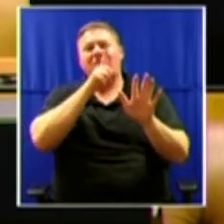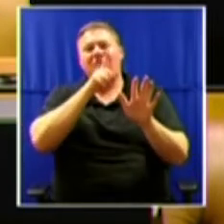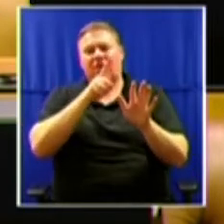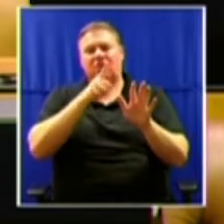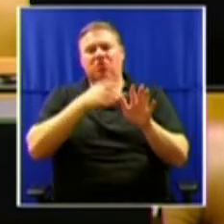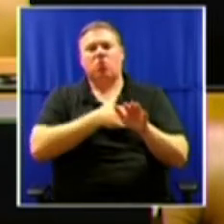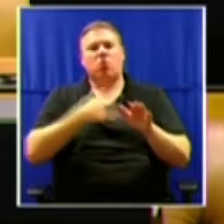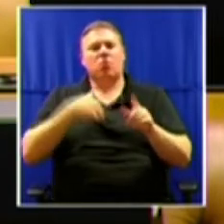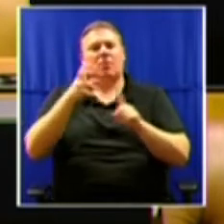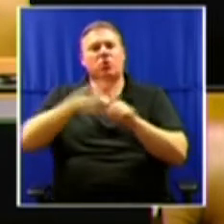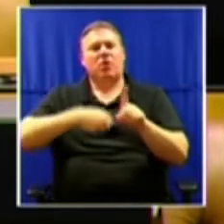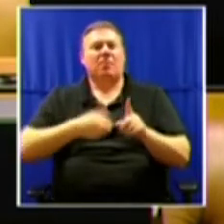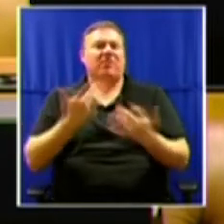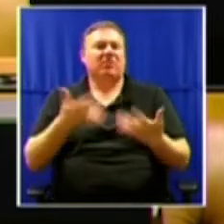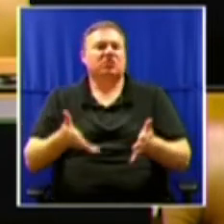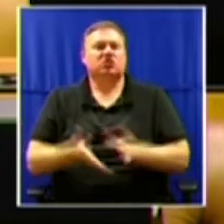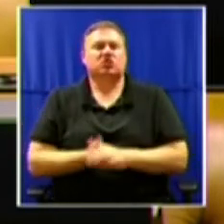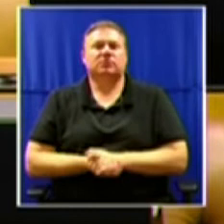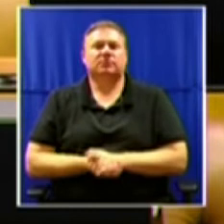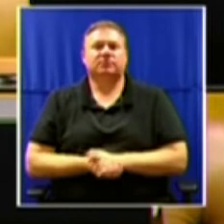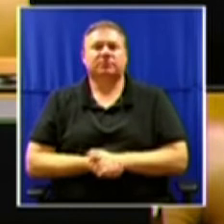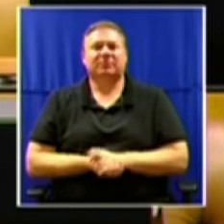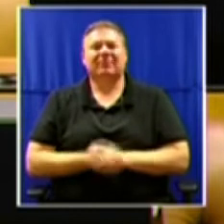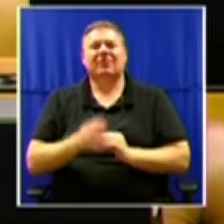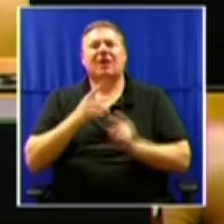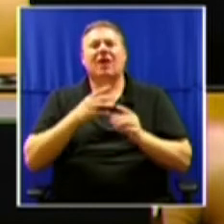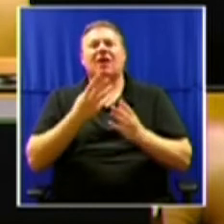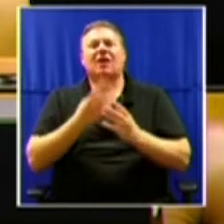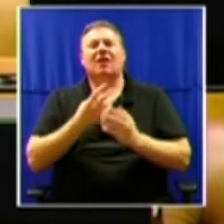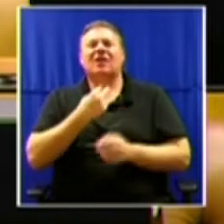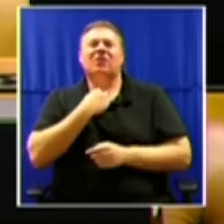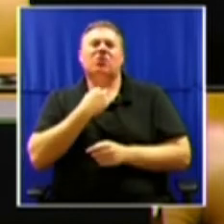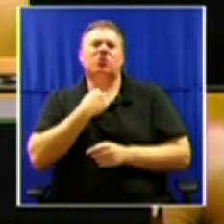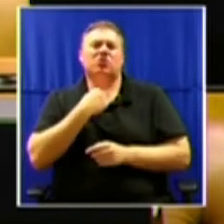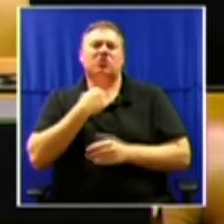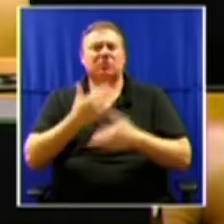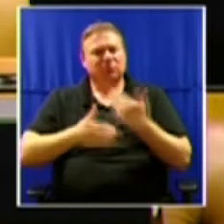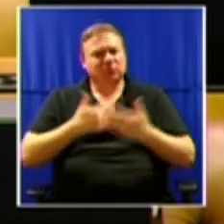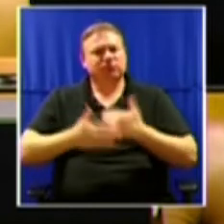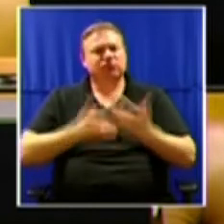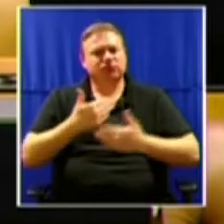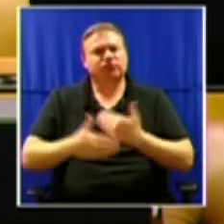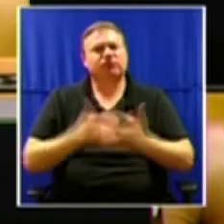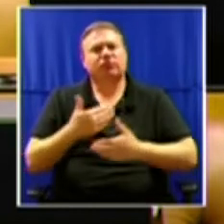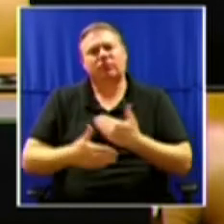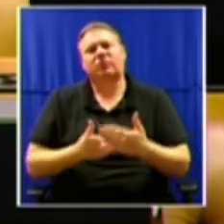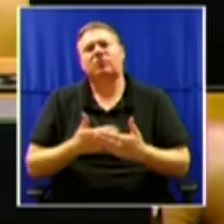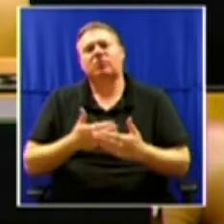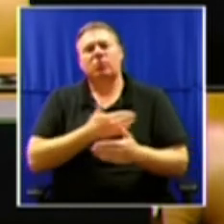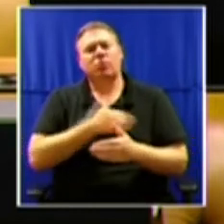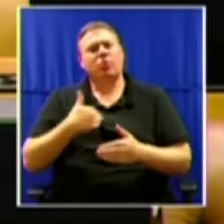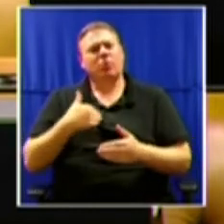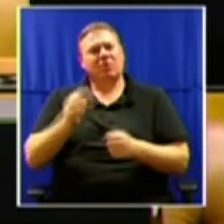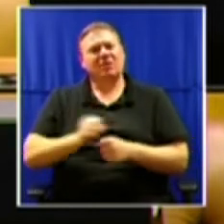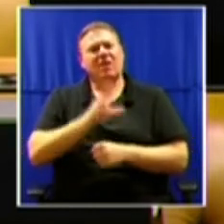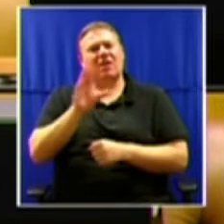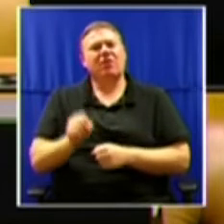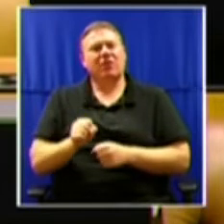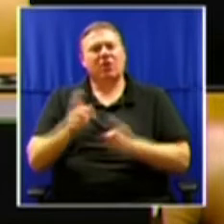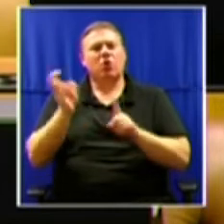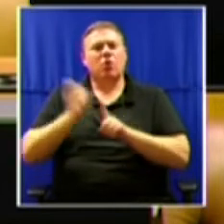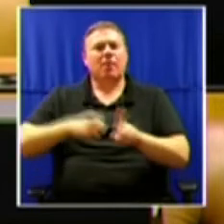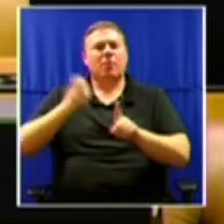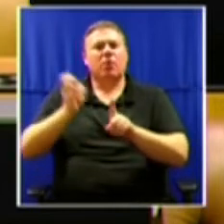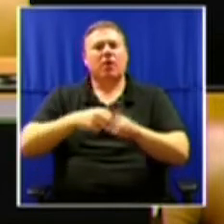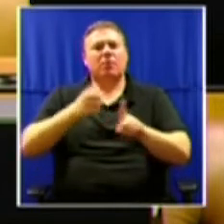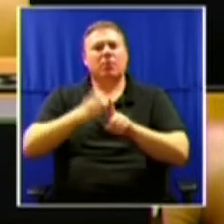them were raped. Unfortunately, it continues that women in South Africa are raped on the places where